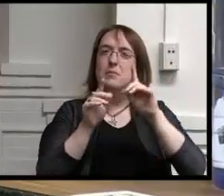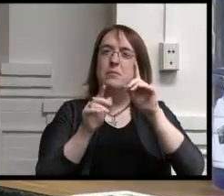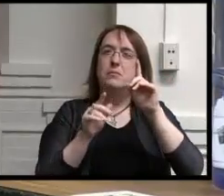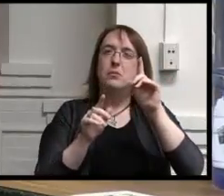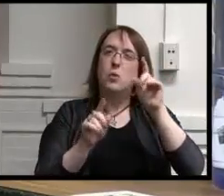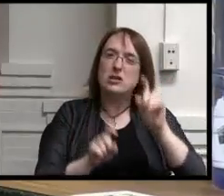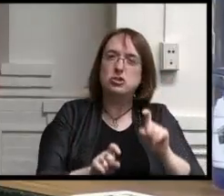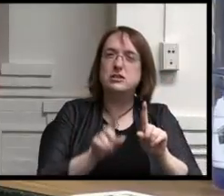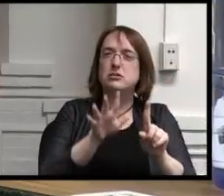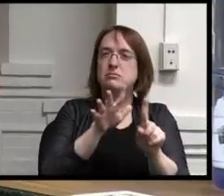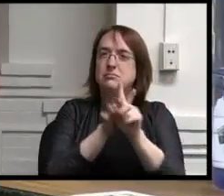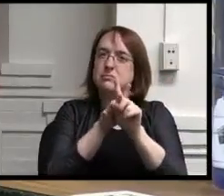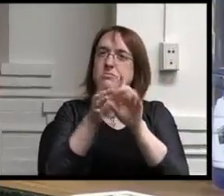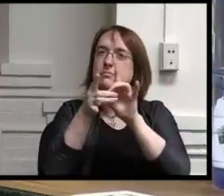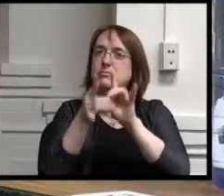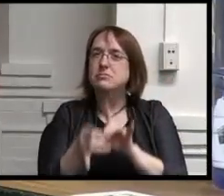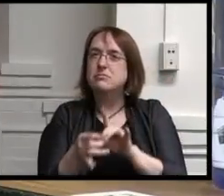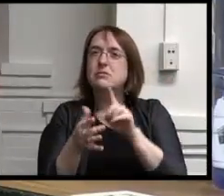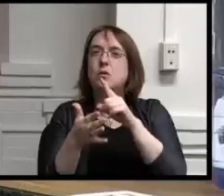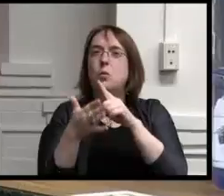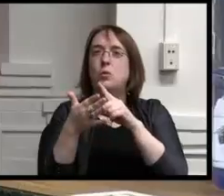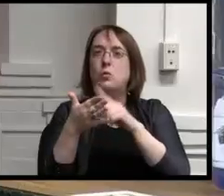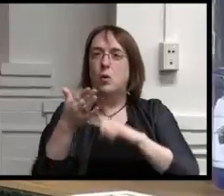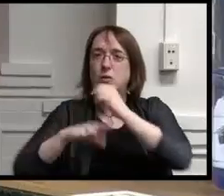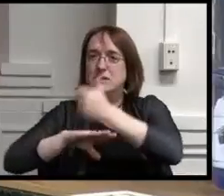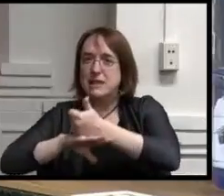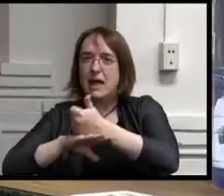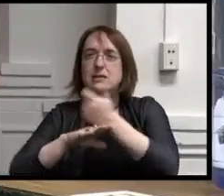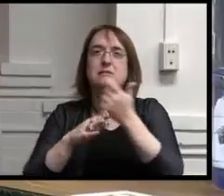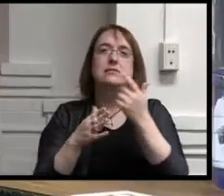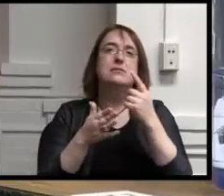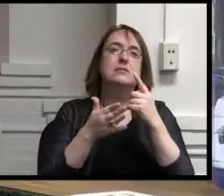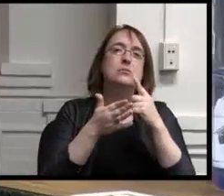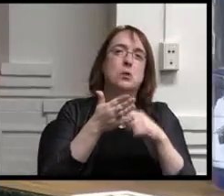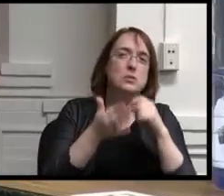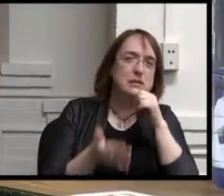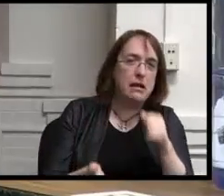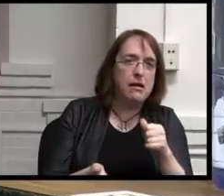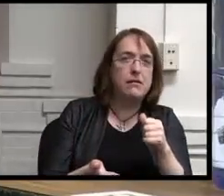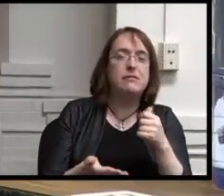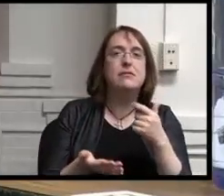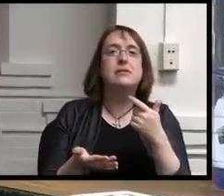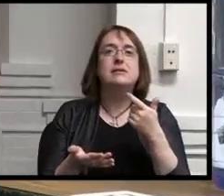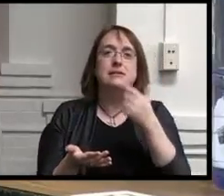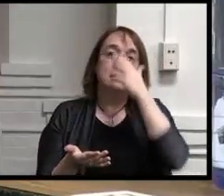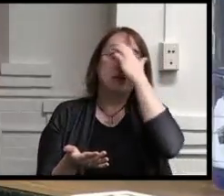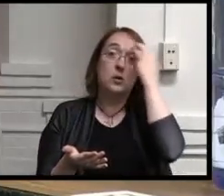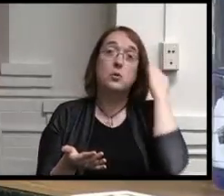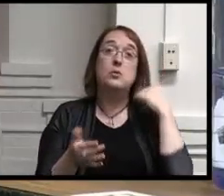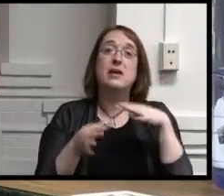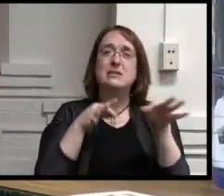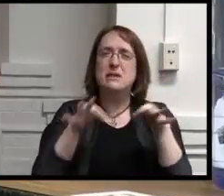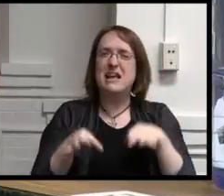not previously allocated. And it was important to have the refresher and the